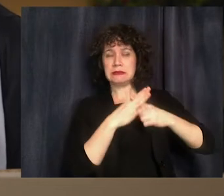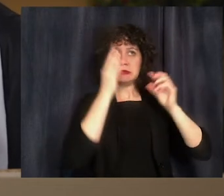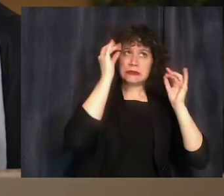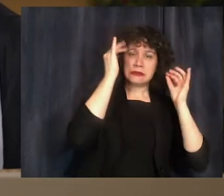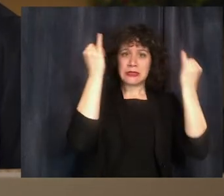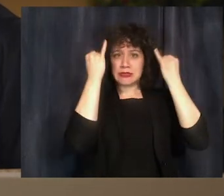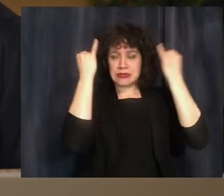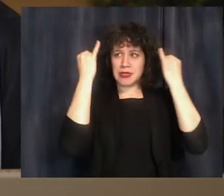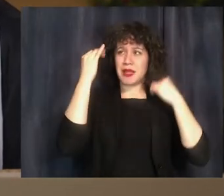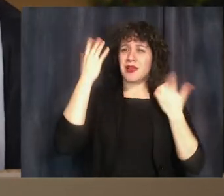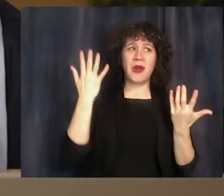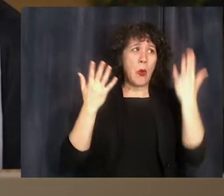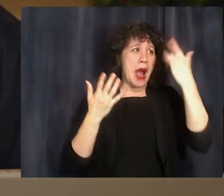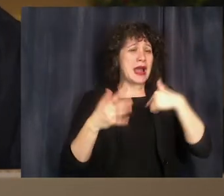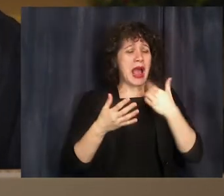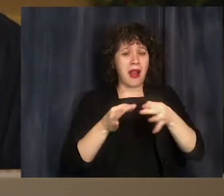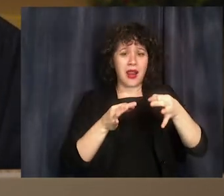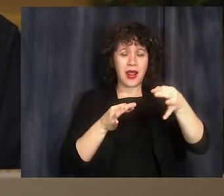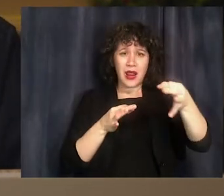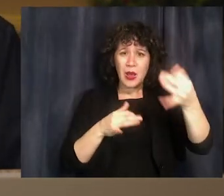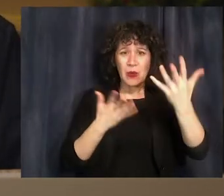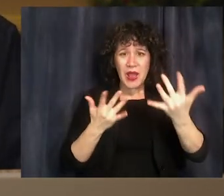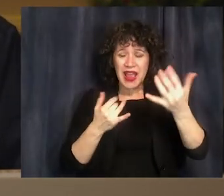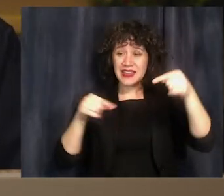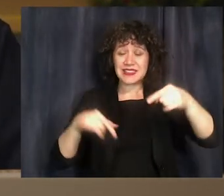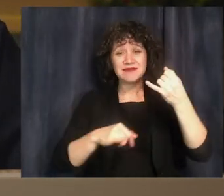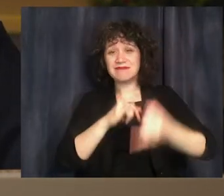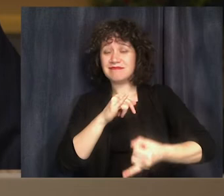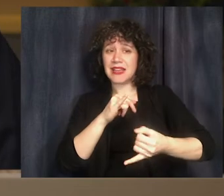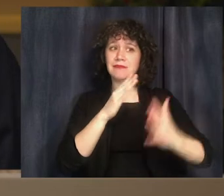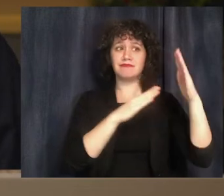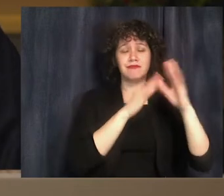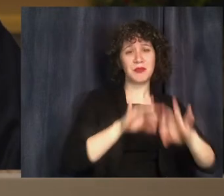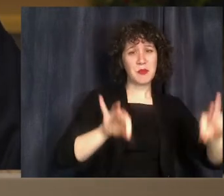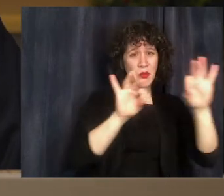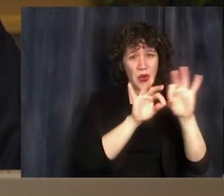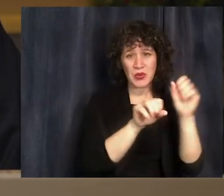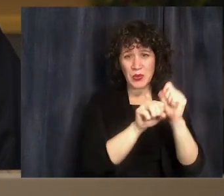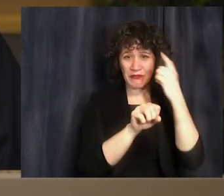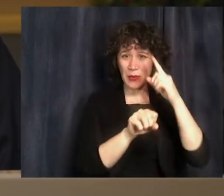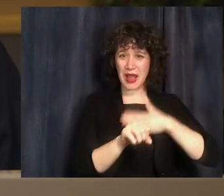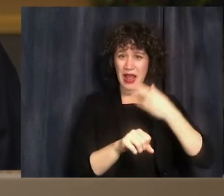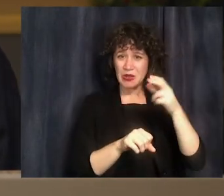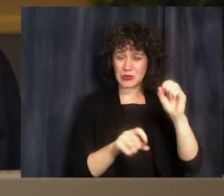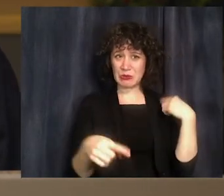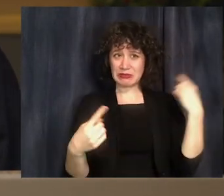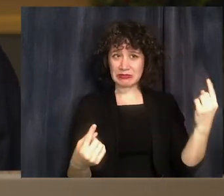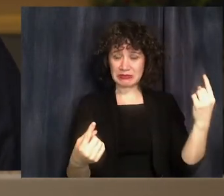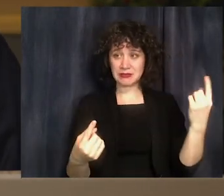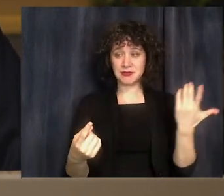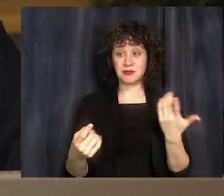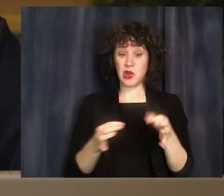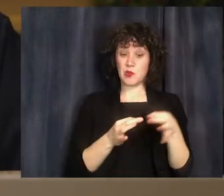was just now sitting down to do the very last and probably most important assignment of my high school career. Procrastination, although regrettable, is